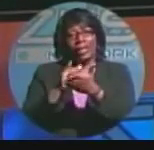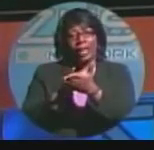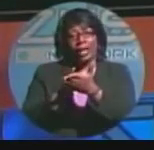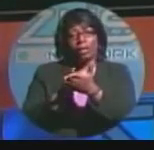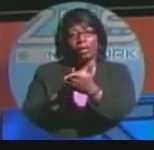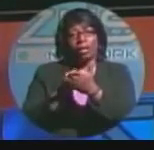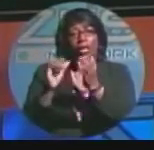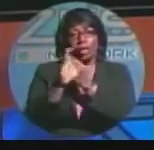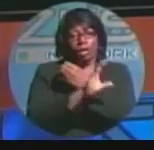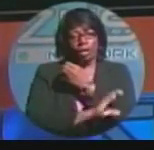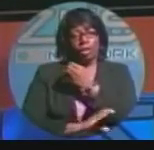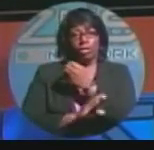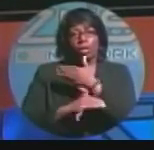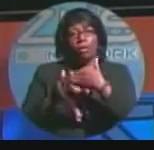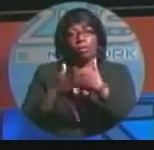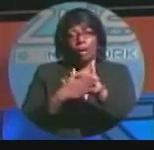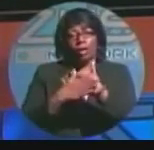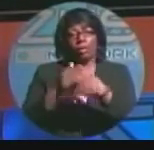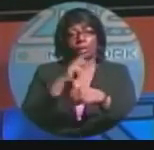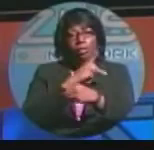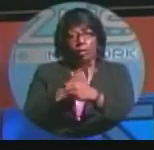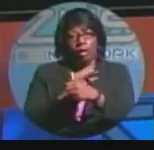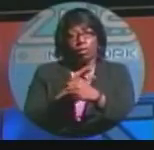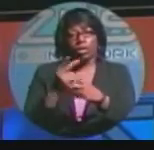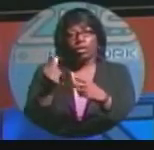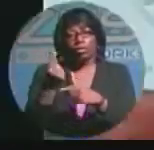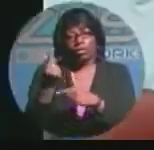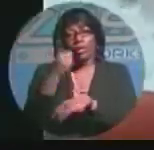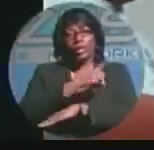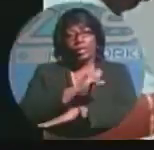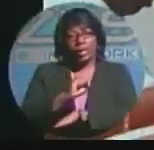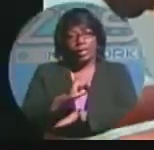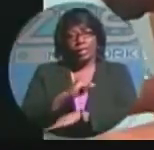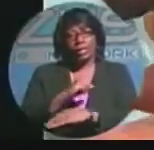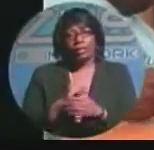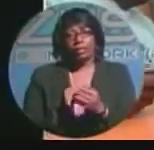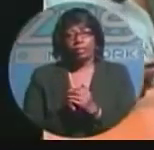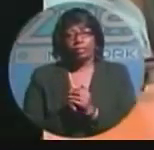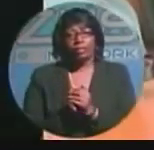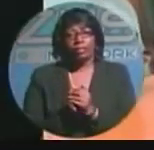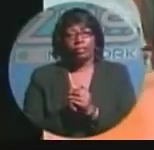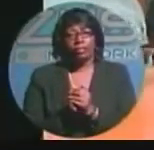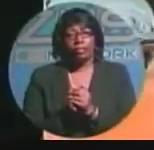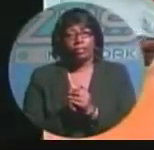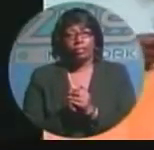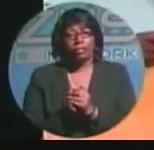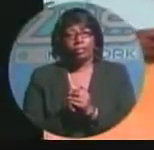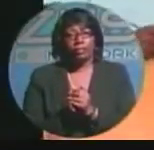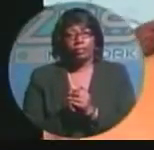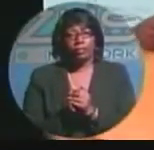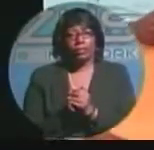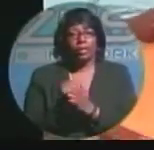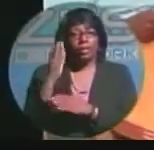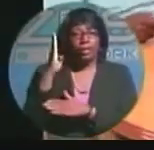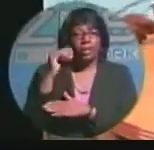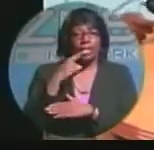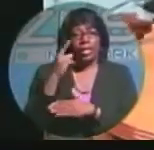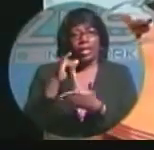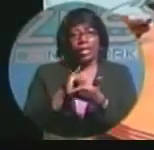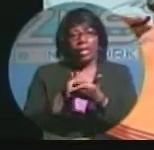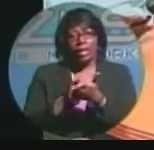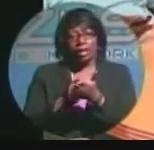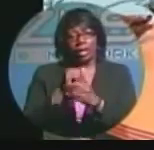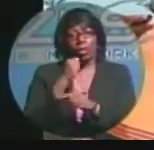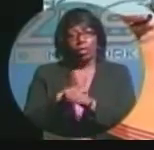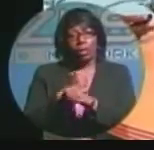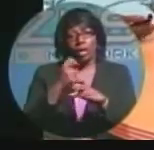will be up and running in the coming days. BEC executives telling ZNS News that crews in New Providence are working